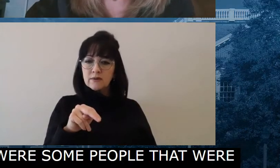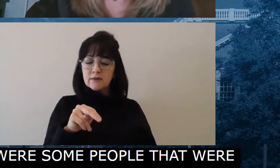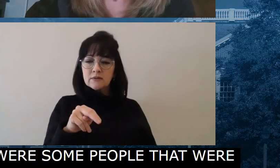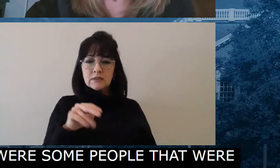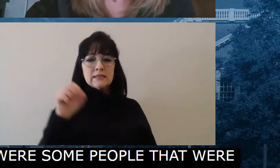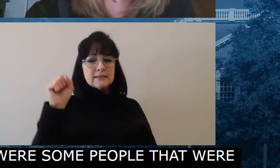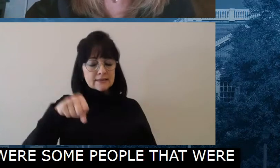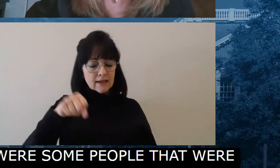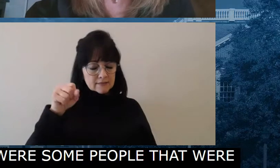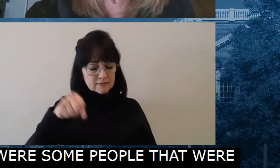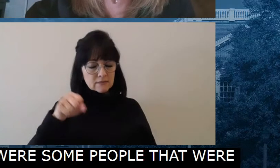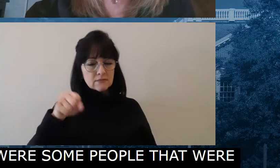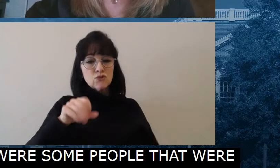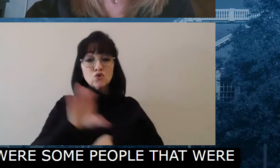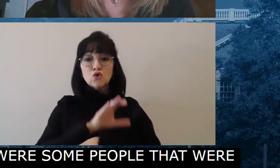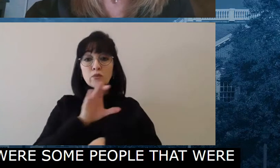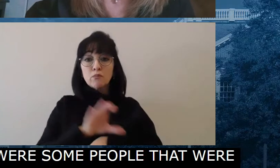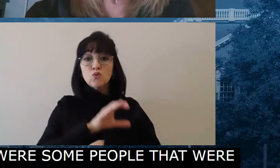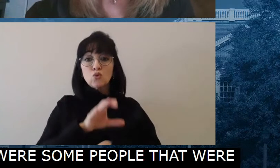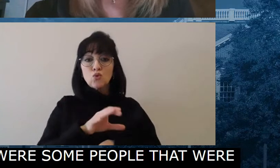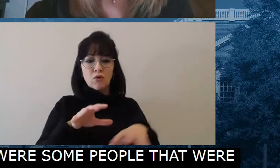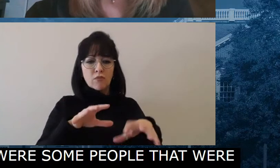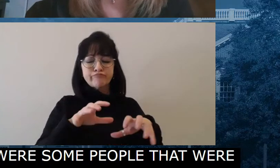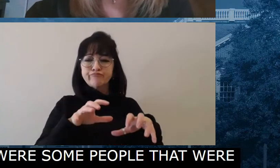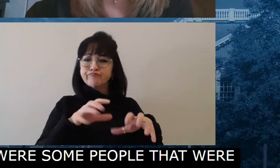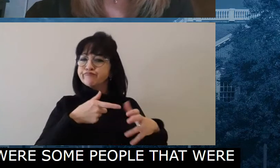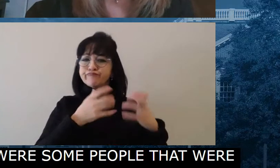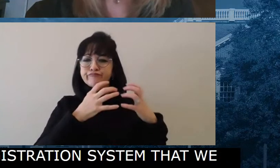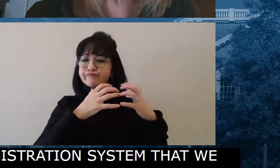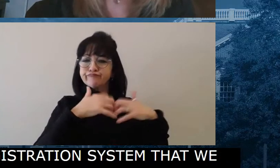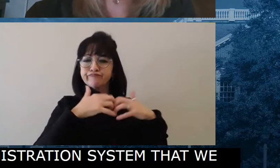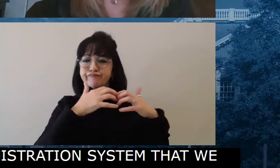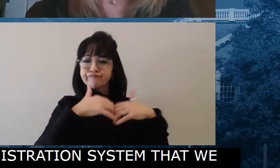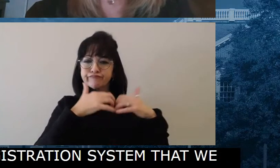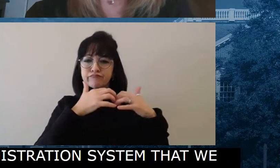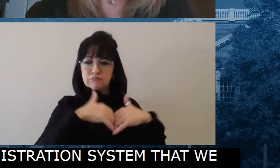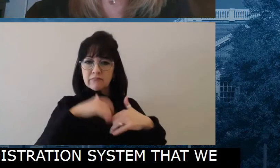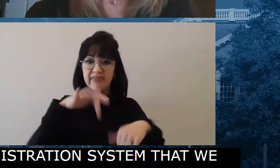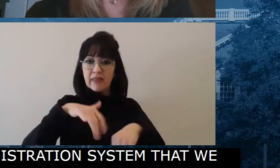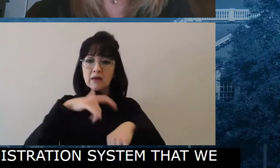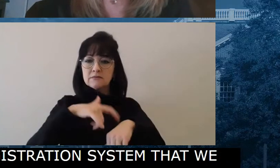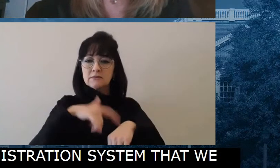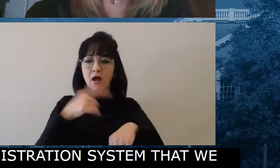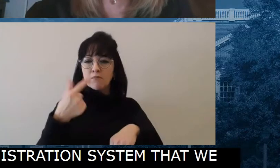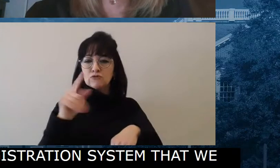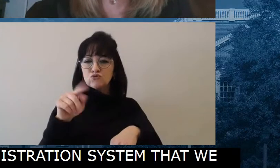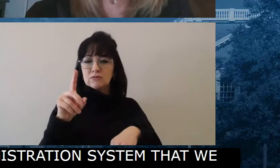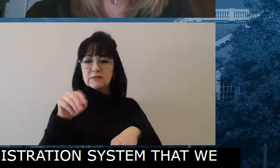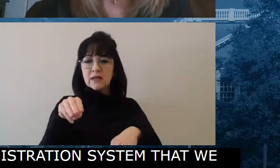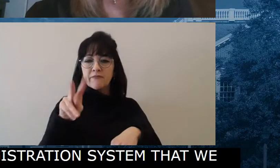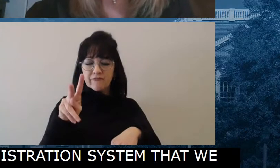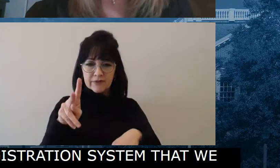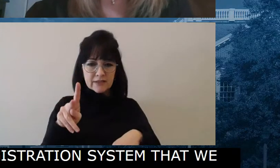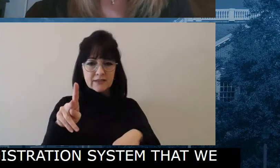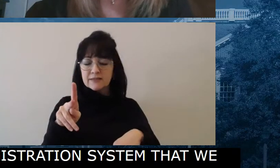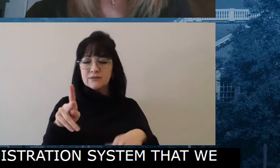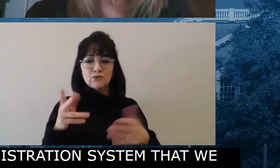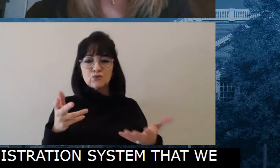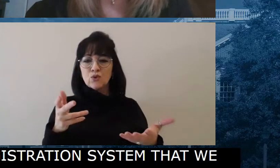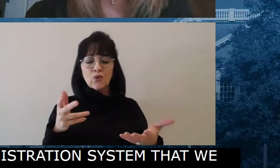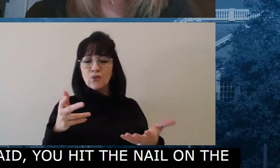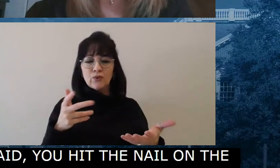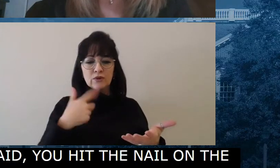were freezing up, very cold out there. So when kind of overshifted on the fly decision to make sure we stayed in front of it